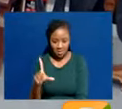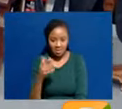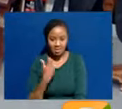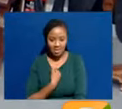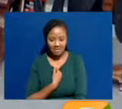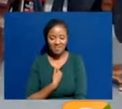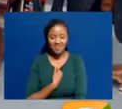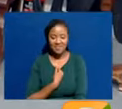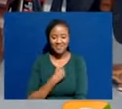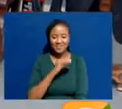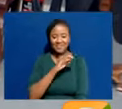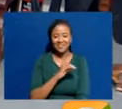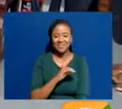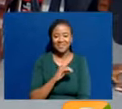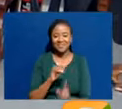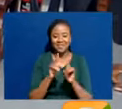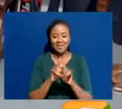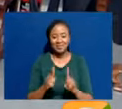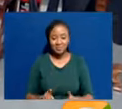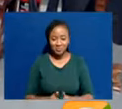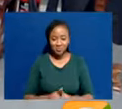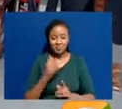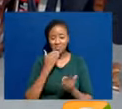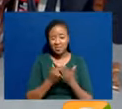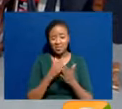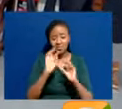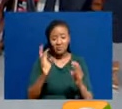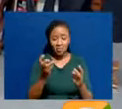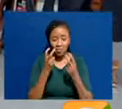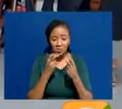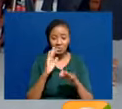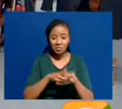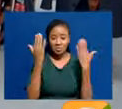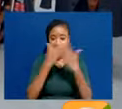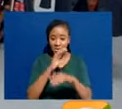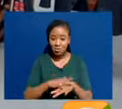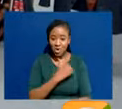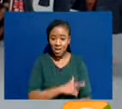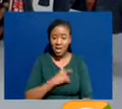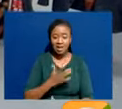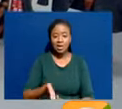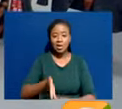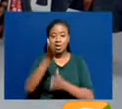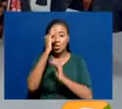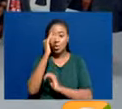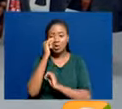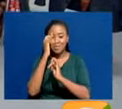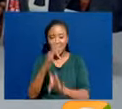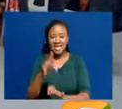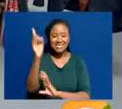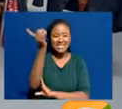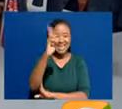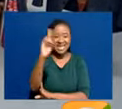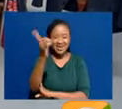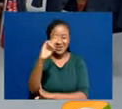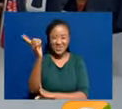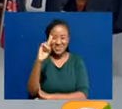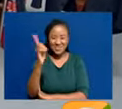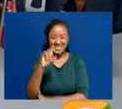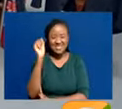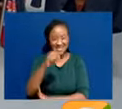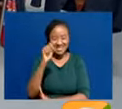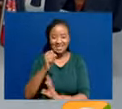that follow each other. JKL. Thanks so much for being a part of the show. Good night. Good luck. God bless Nairobi. Yes, and